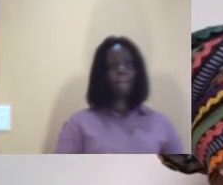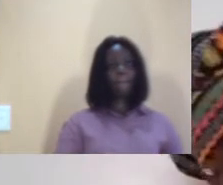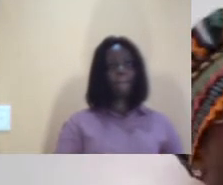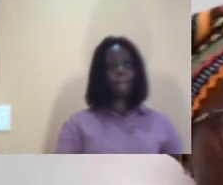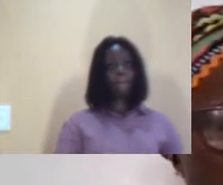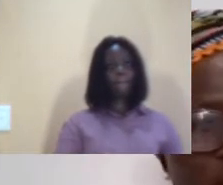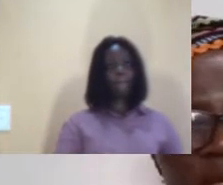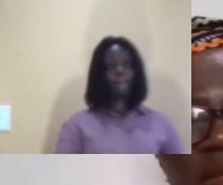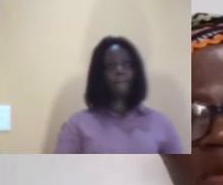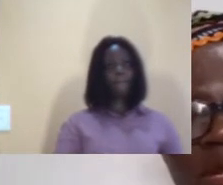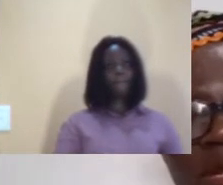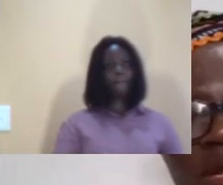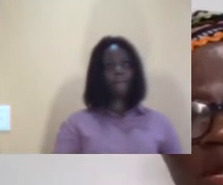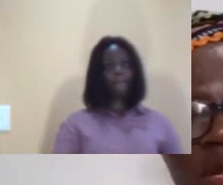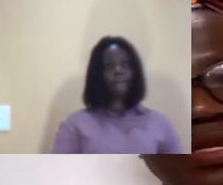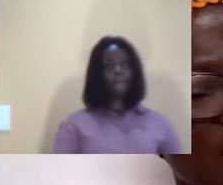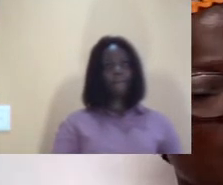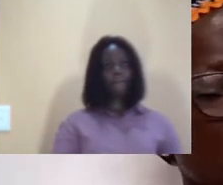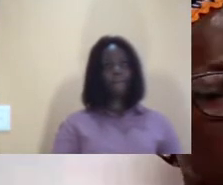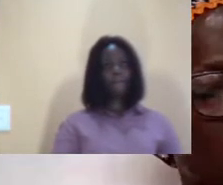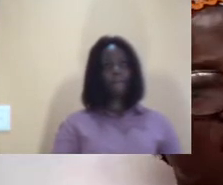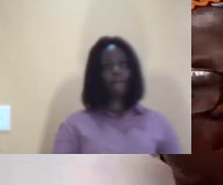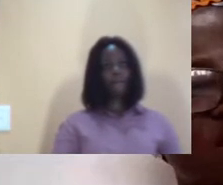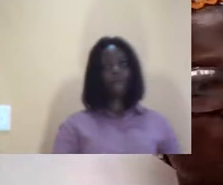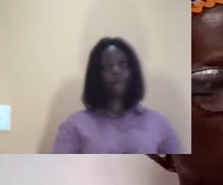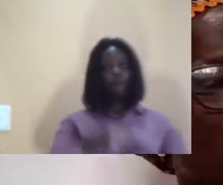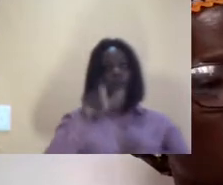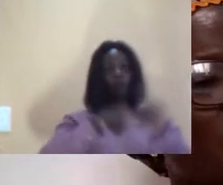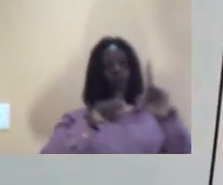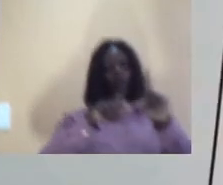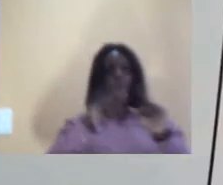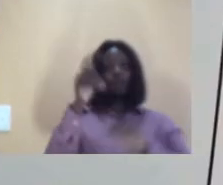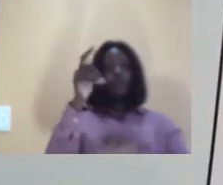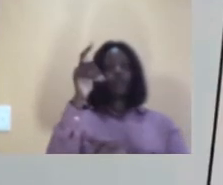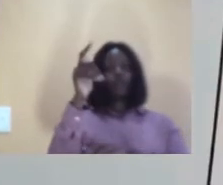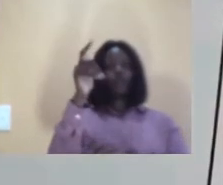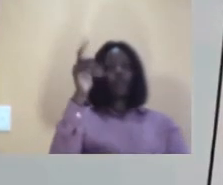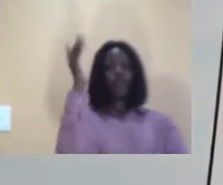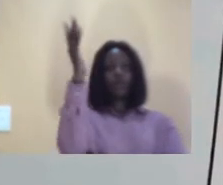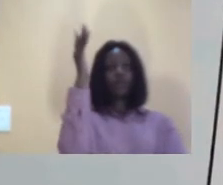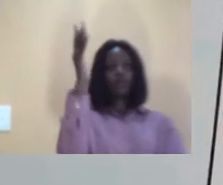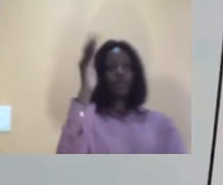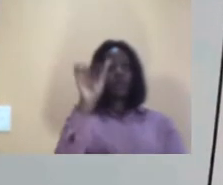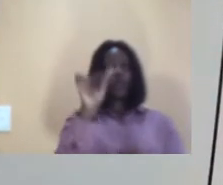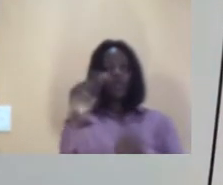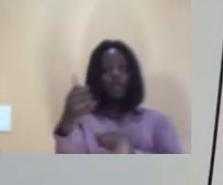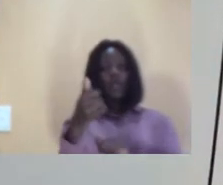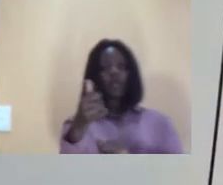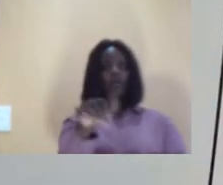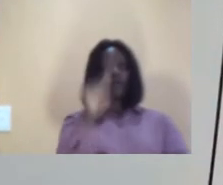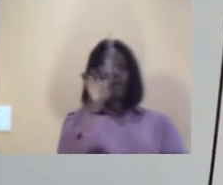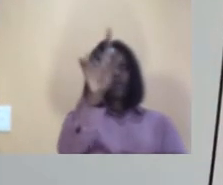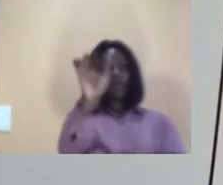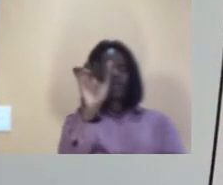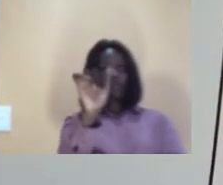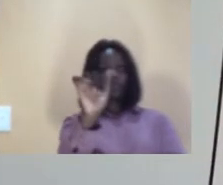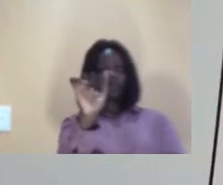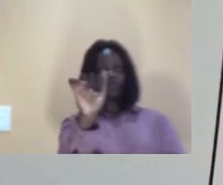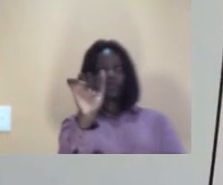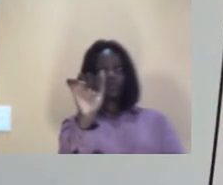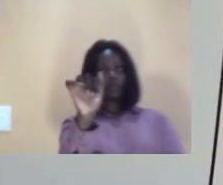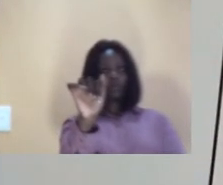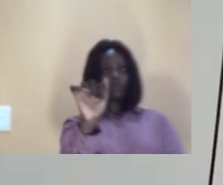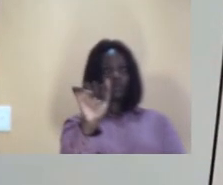The next in my list, the next speaker will be from DA,